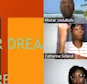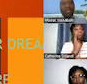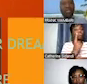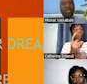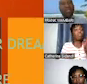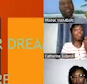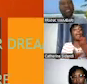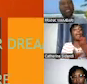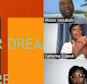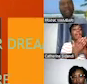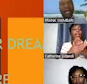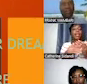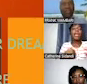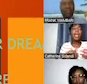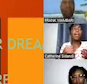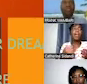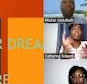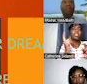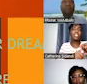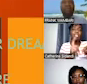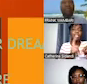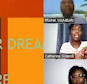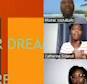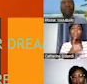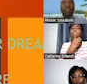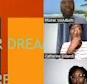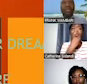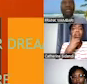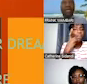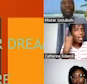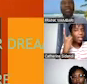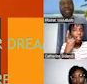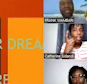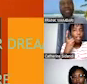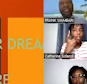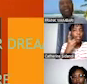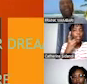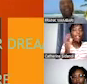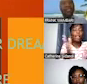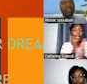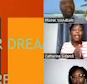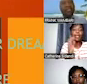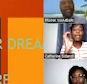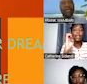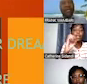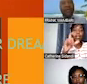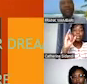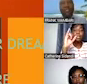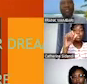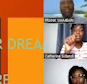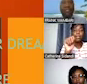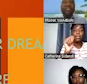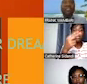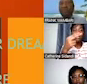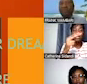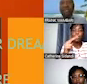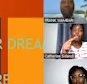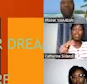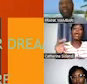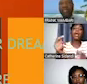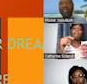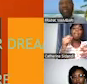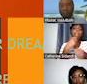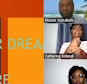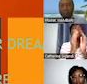sometime there was a drought. Sorry, I'm not preaching, but there was some drought, and Elijah just caused the rain to come when he prayed his